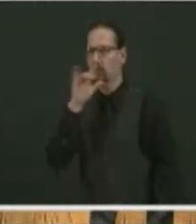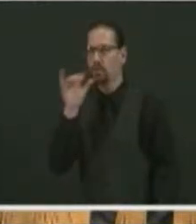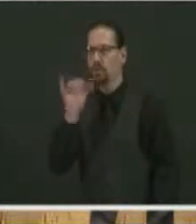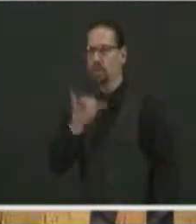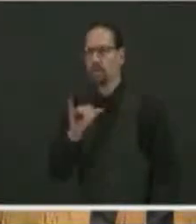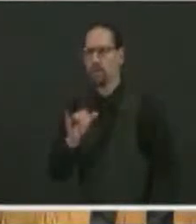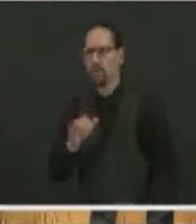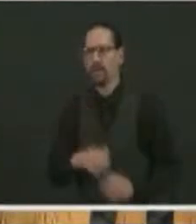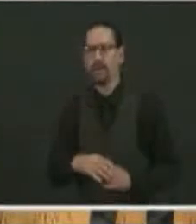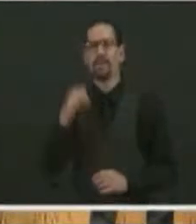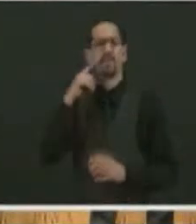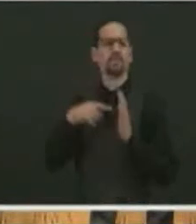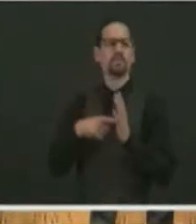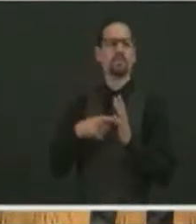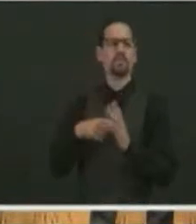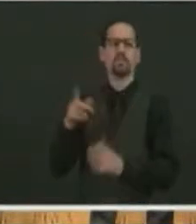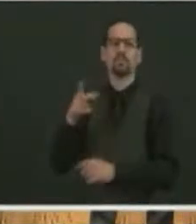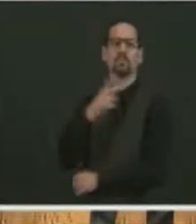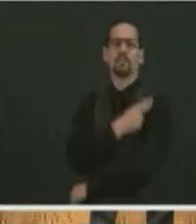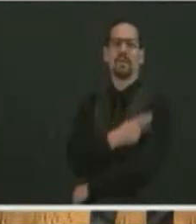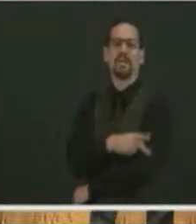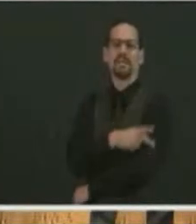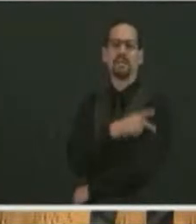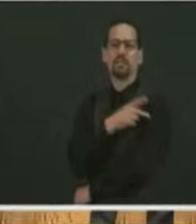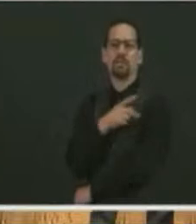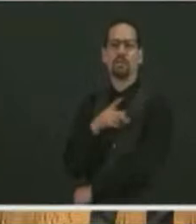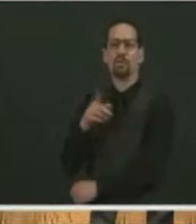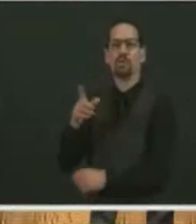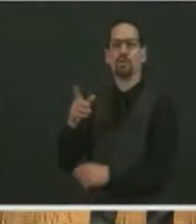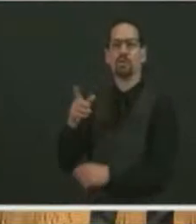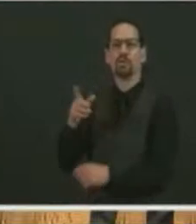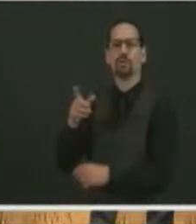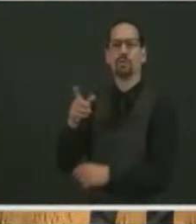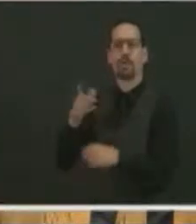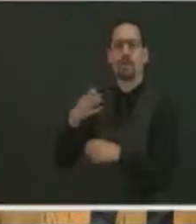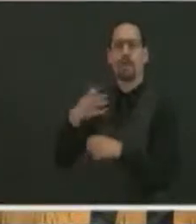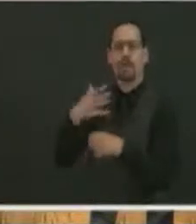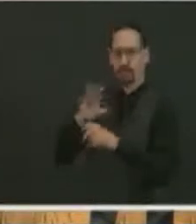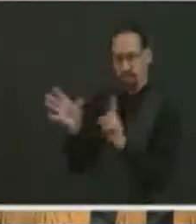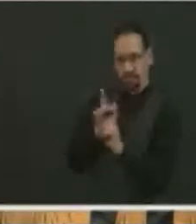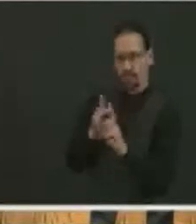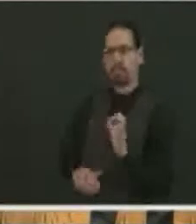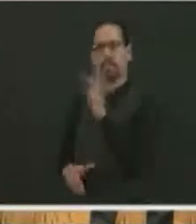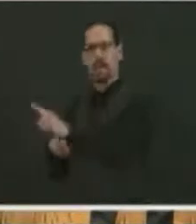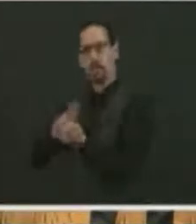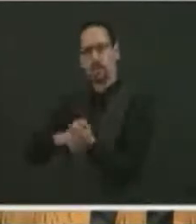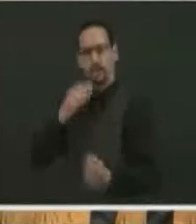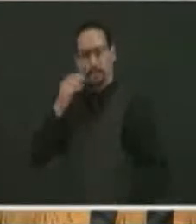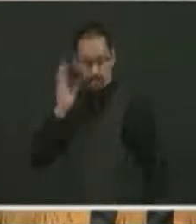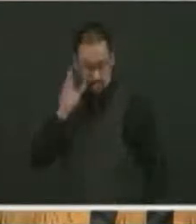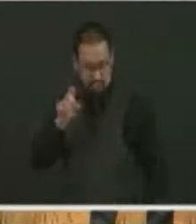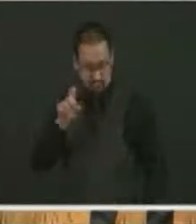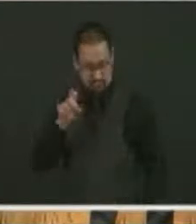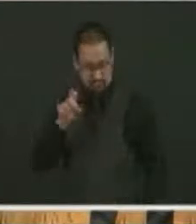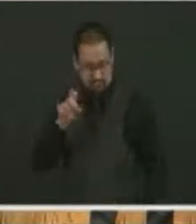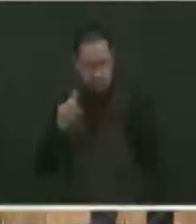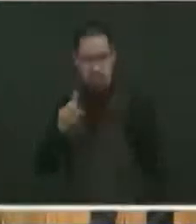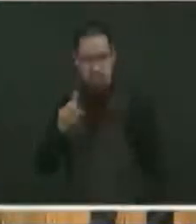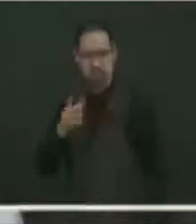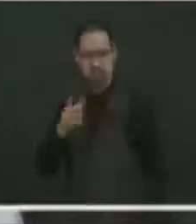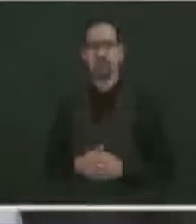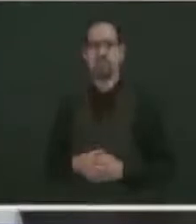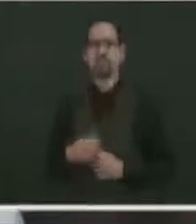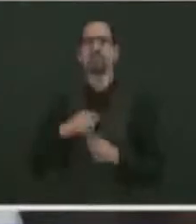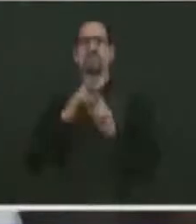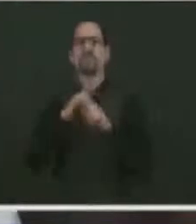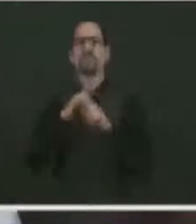to track COVID, would you use nursing homes again in the future if there was a second wave? We would